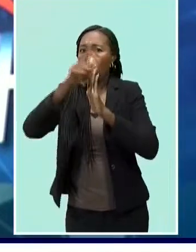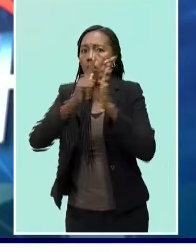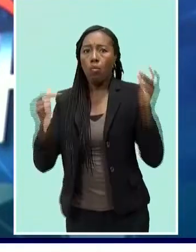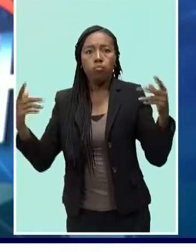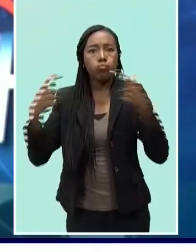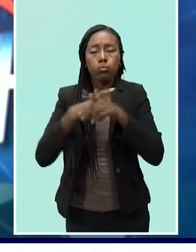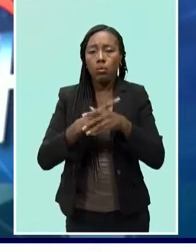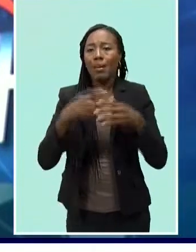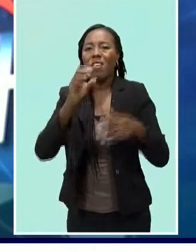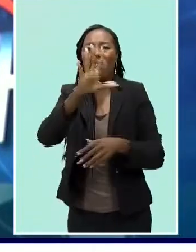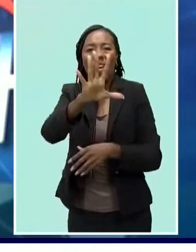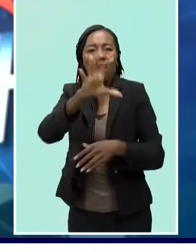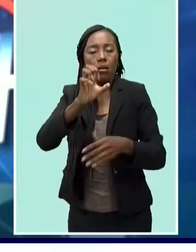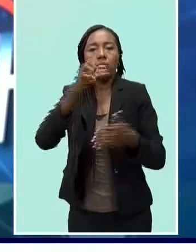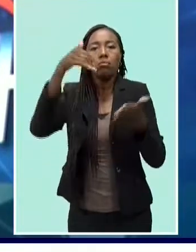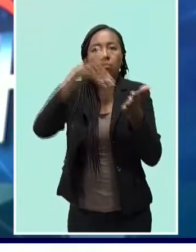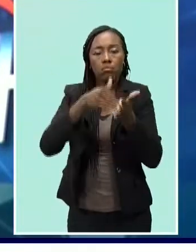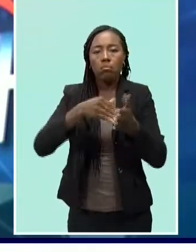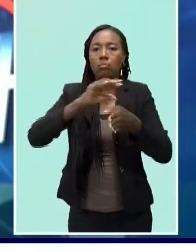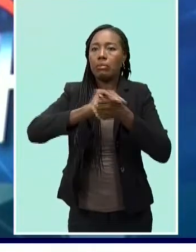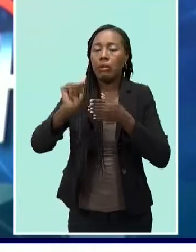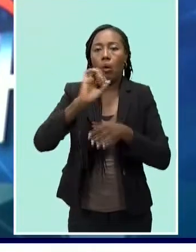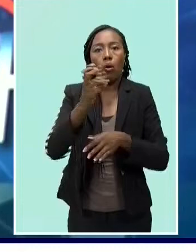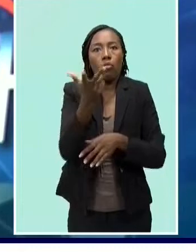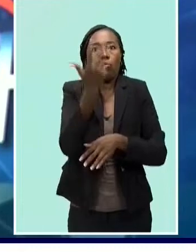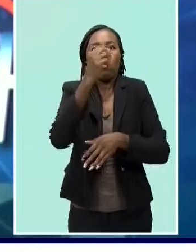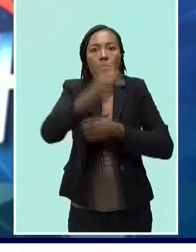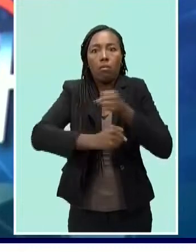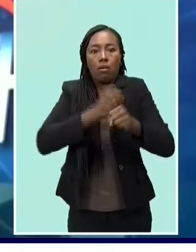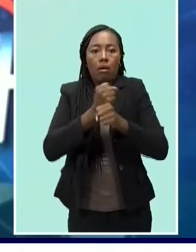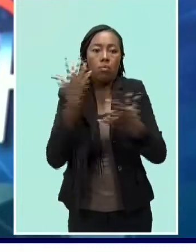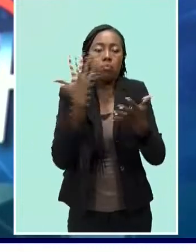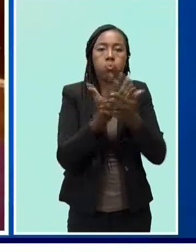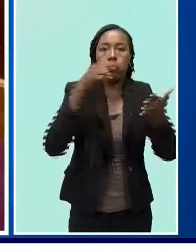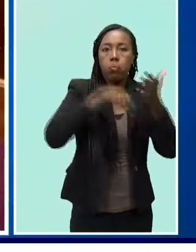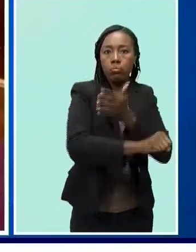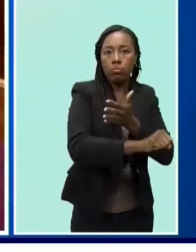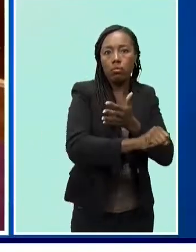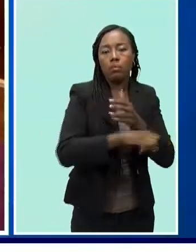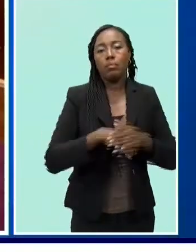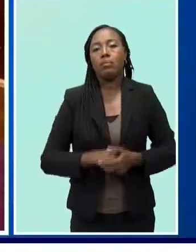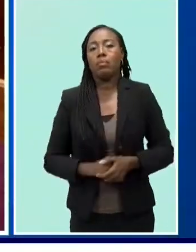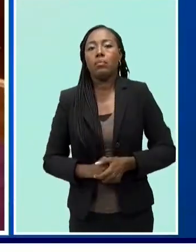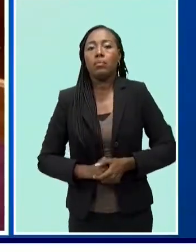of $500,000 or 3 years in prison.